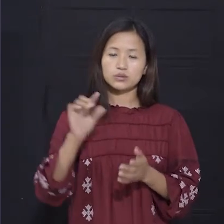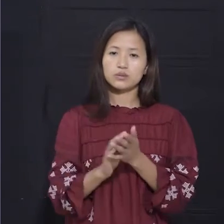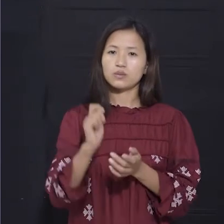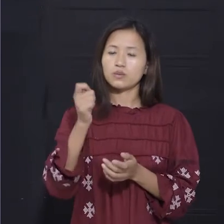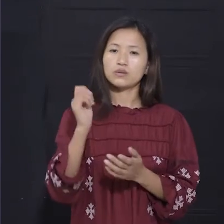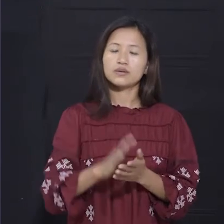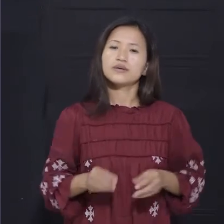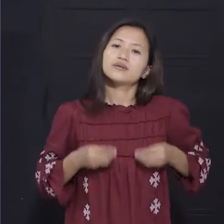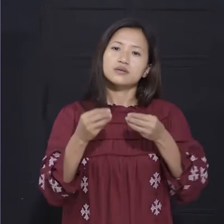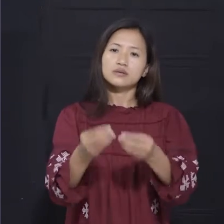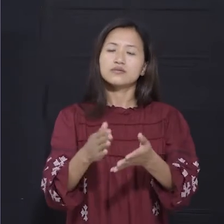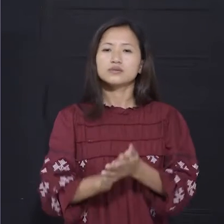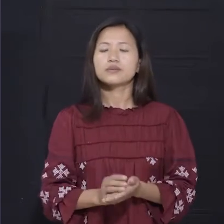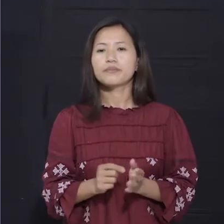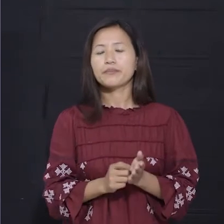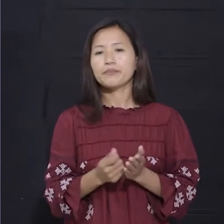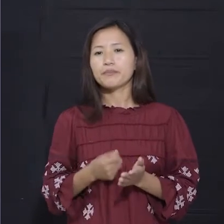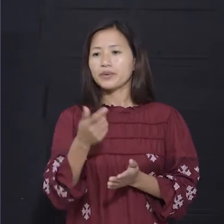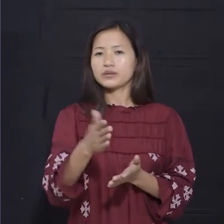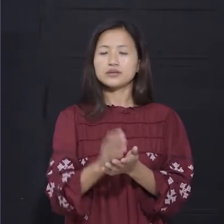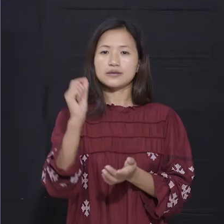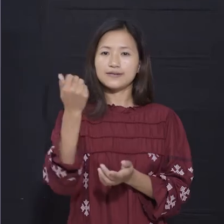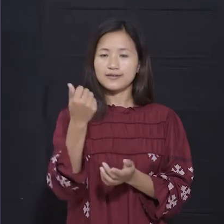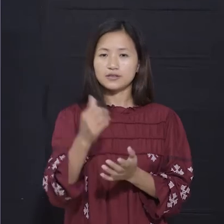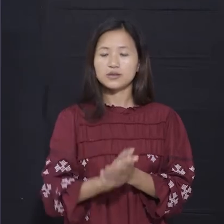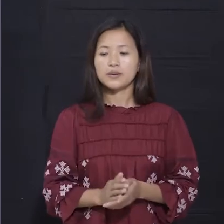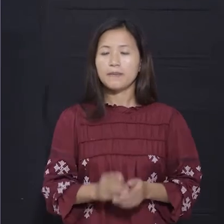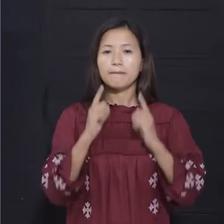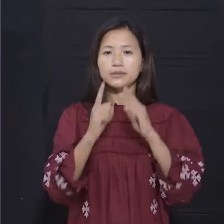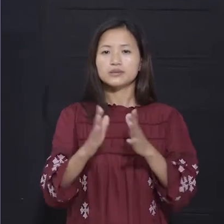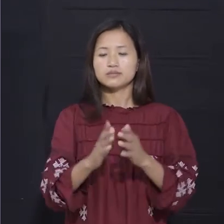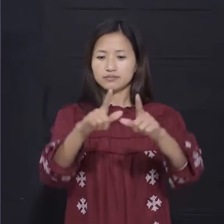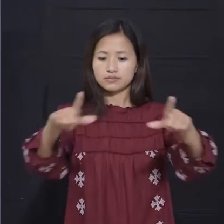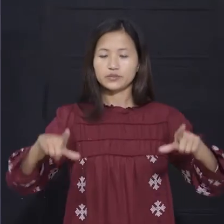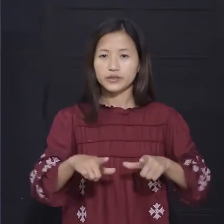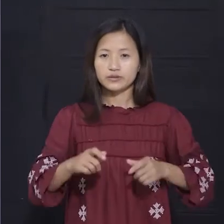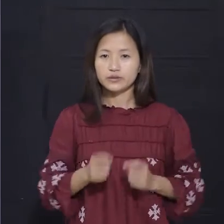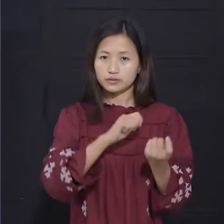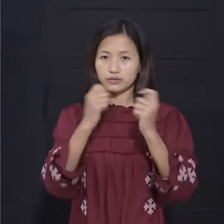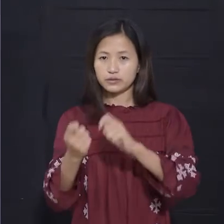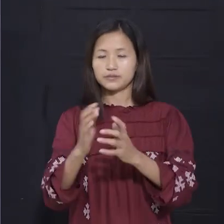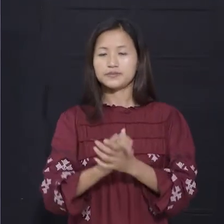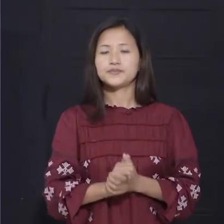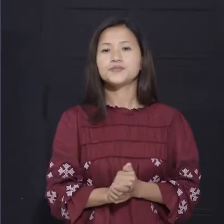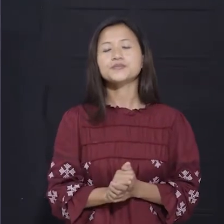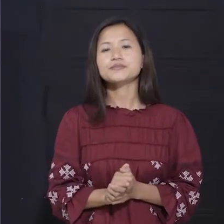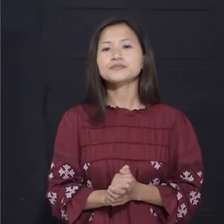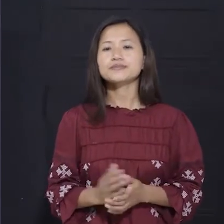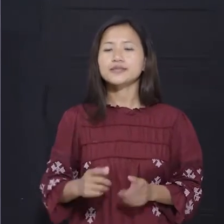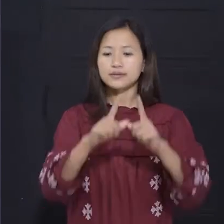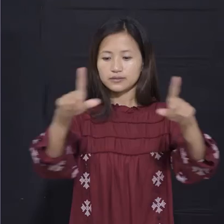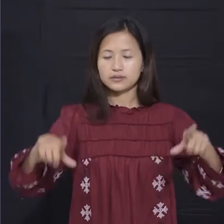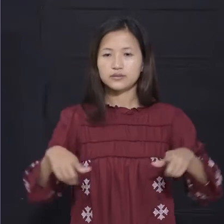not paid in cash, but they were given land in return. So in that case, most of the land came under